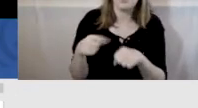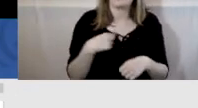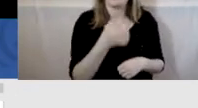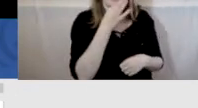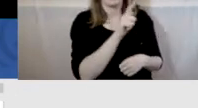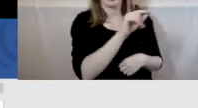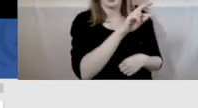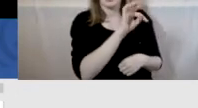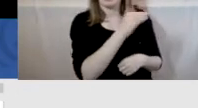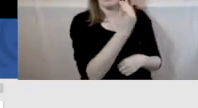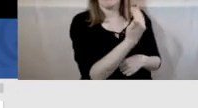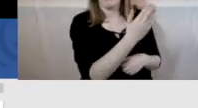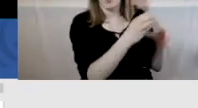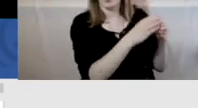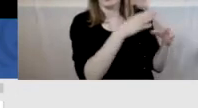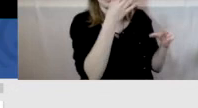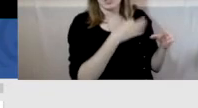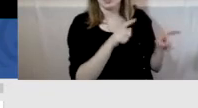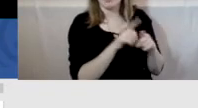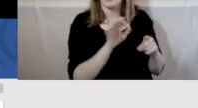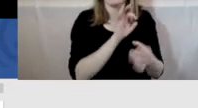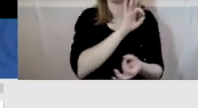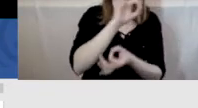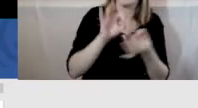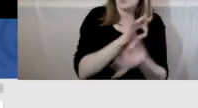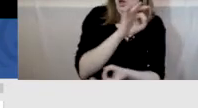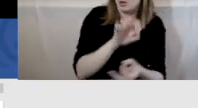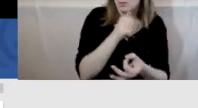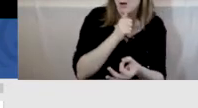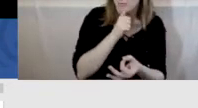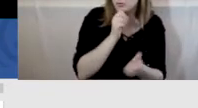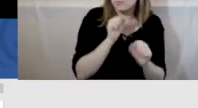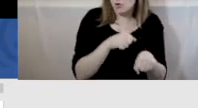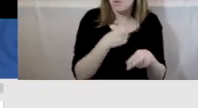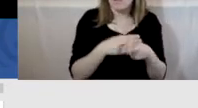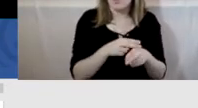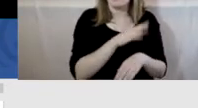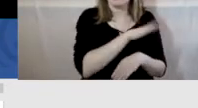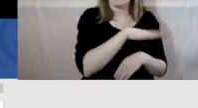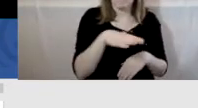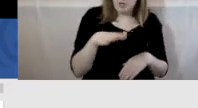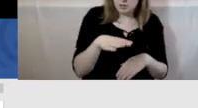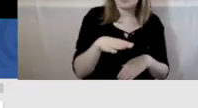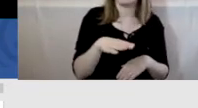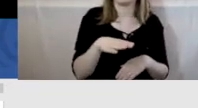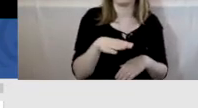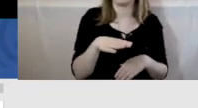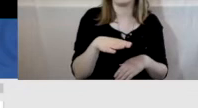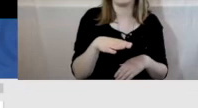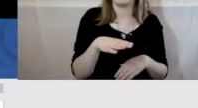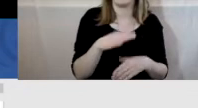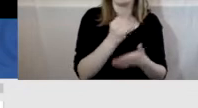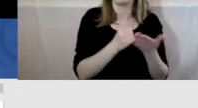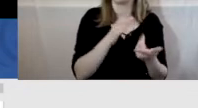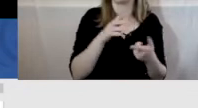mentioned, talked about the projects where the ones like I choose to teach, where some professions come